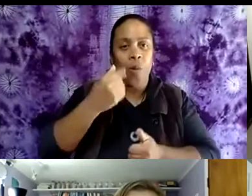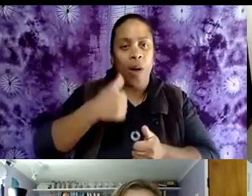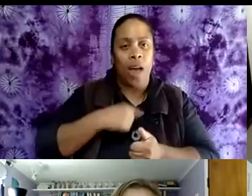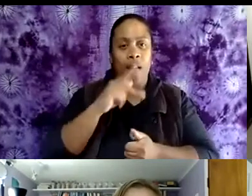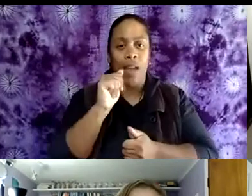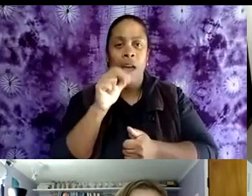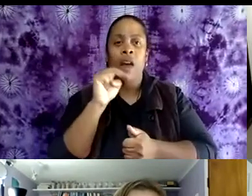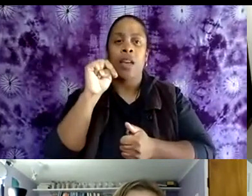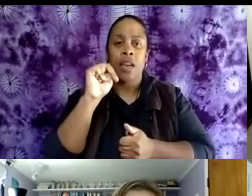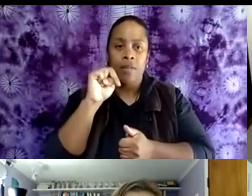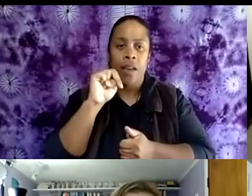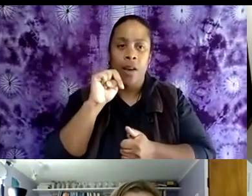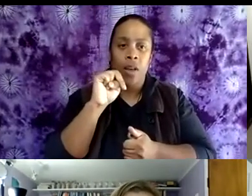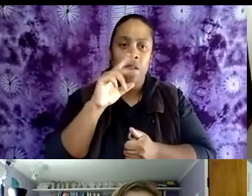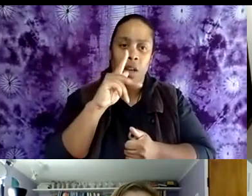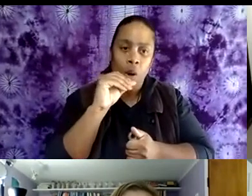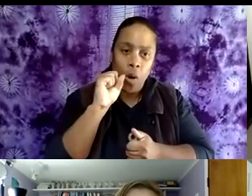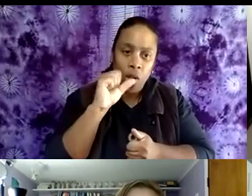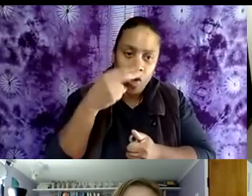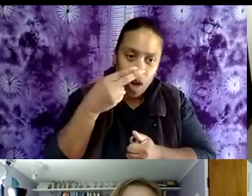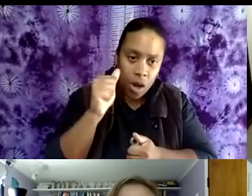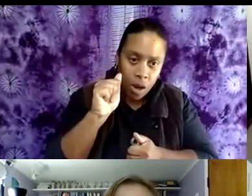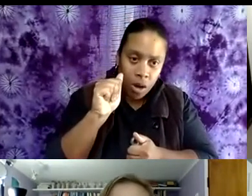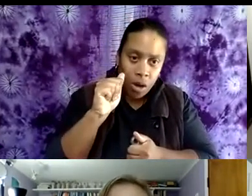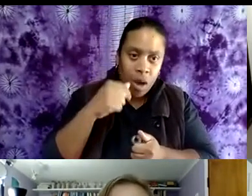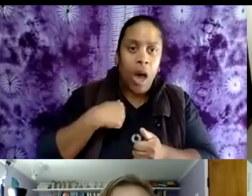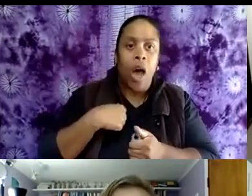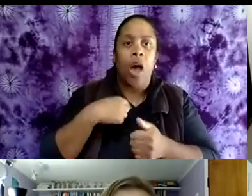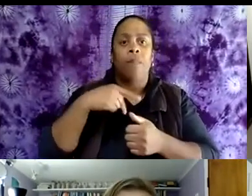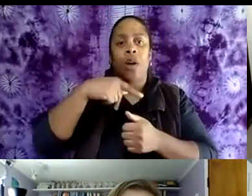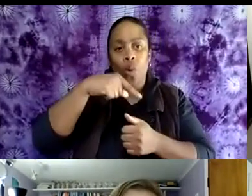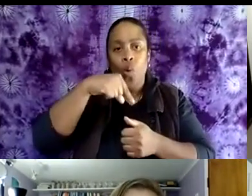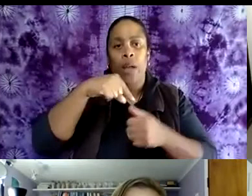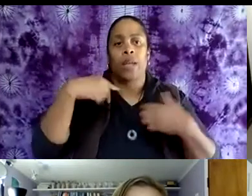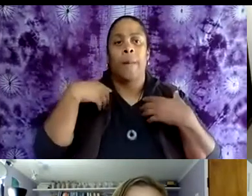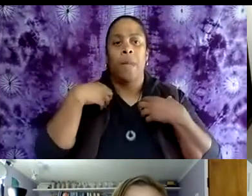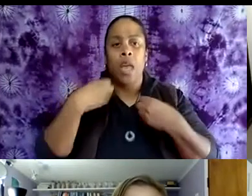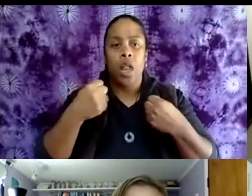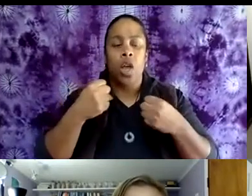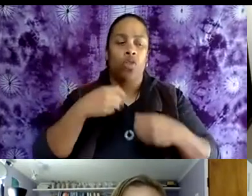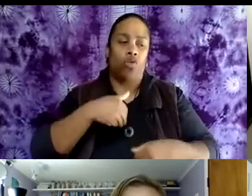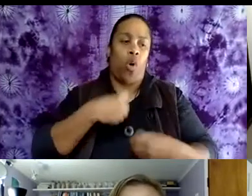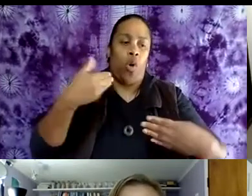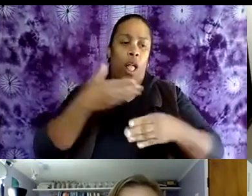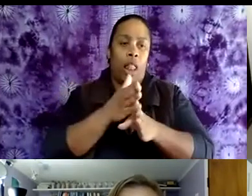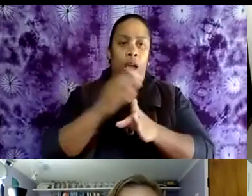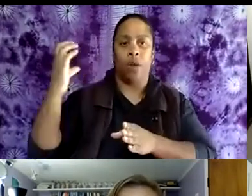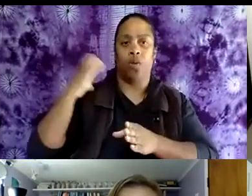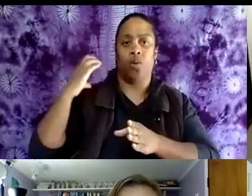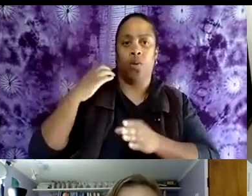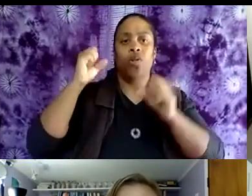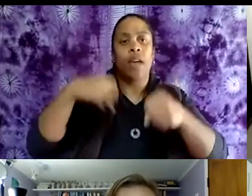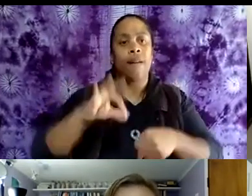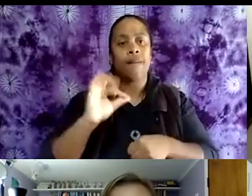Coccia. I'm with KarenCoccia.com. I am a quantum healer and soul alignment coach. And you can find me also on Facebook